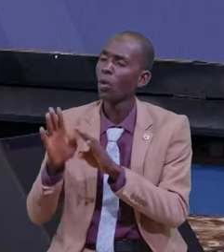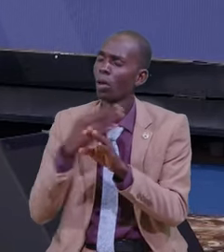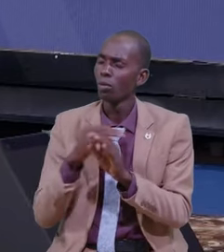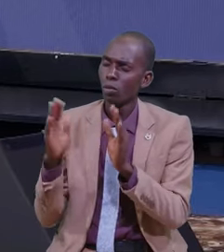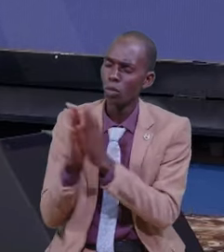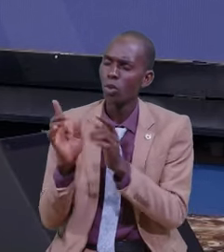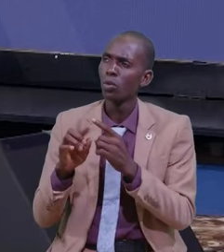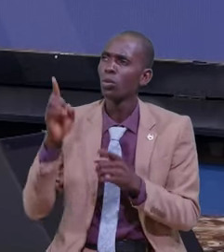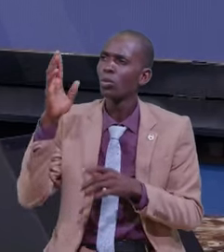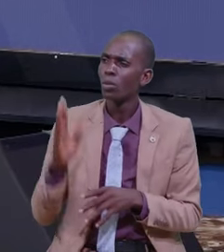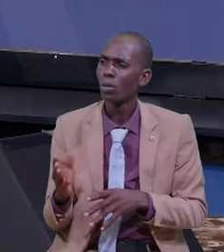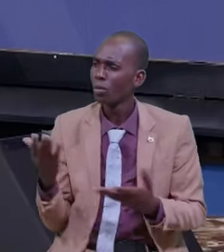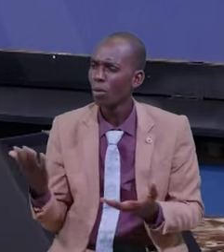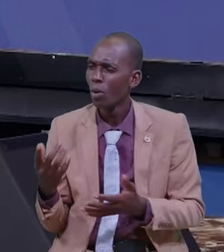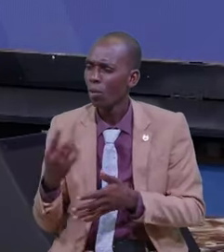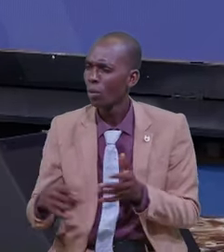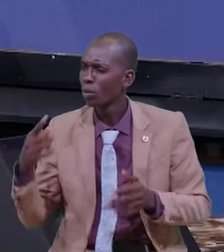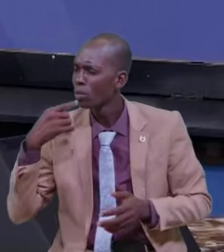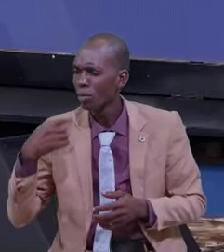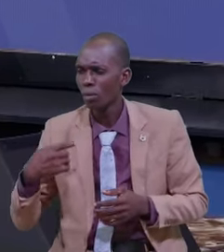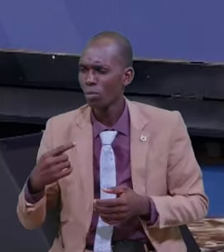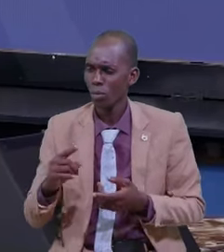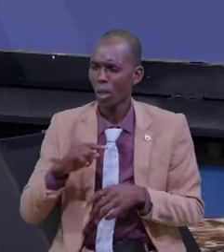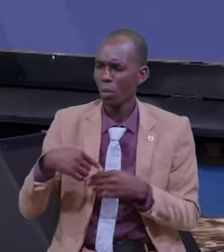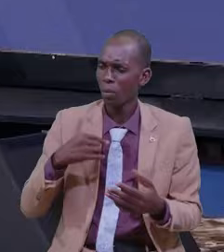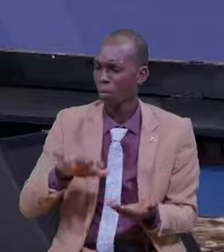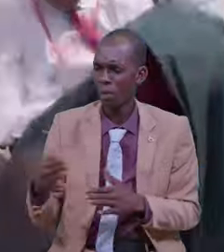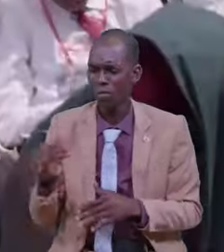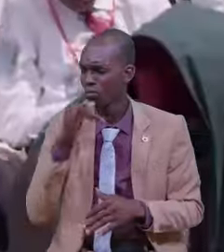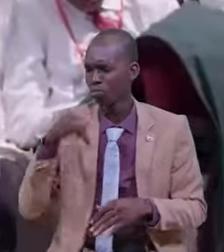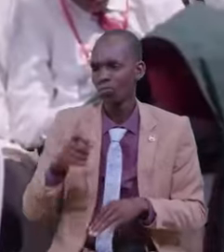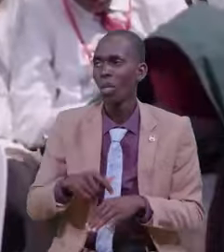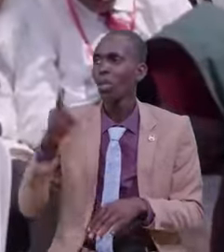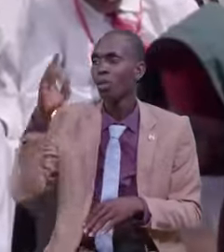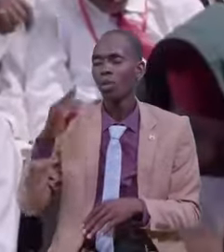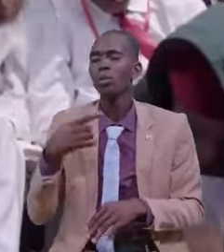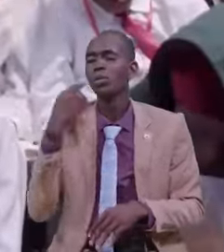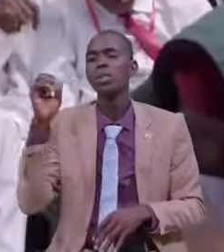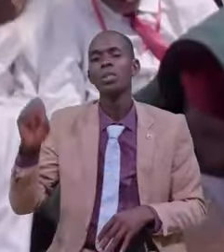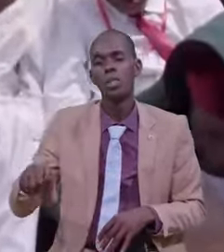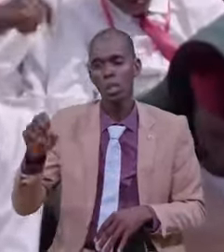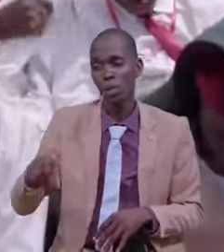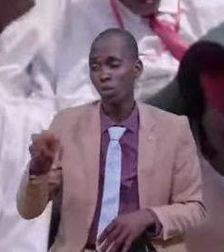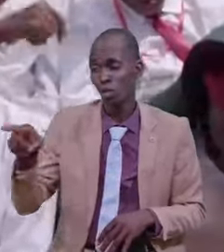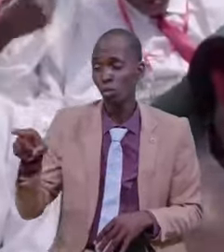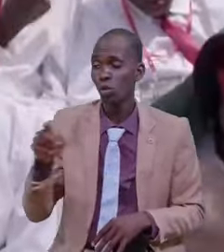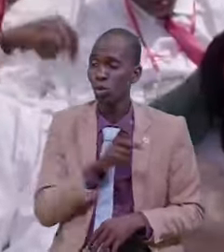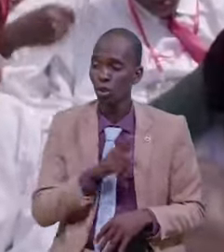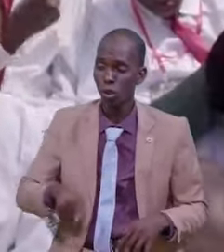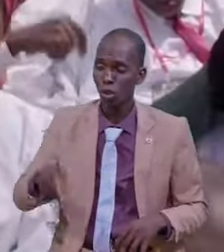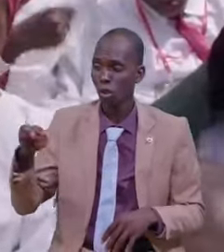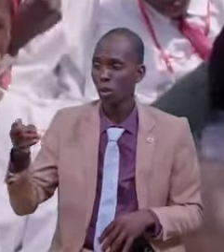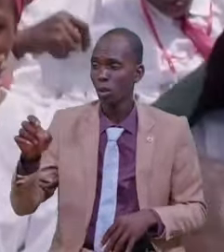I affirm your word, you will not die. Before that exam, you will